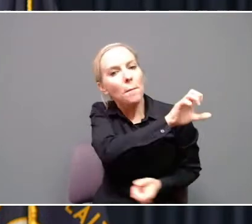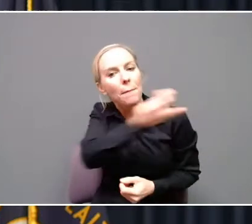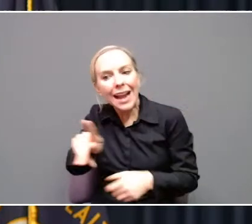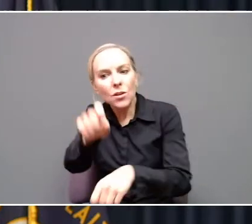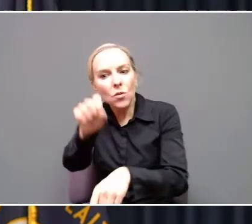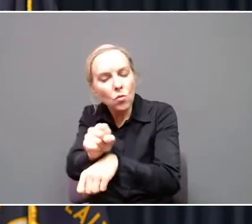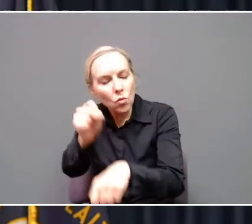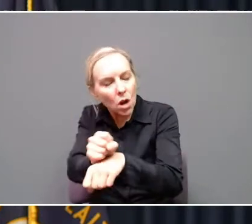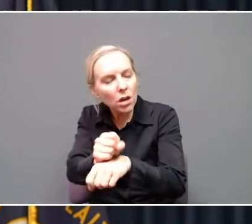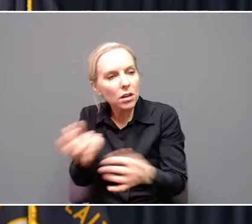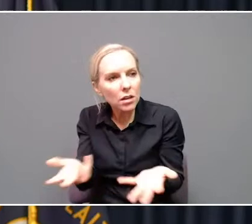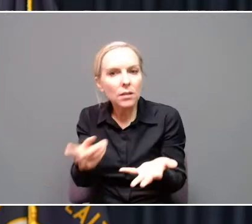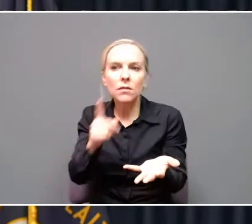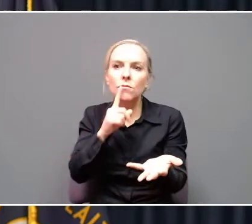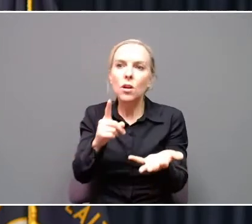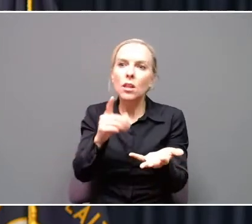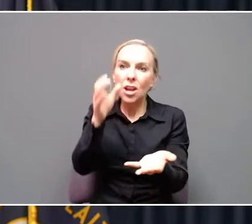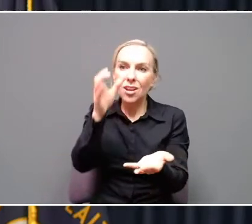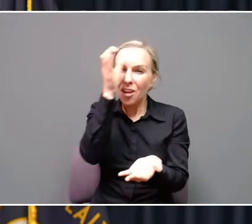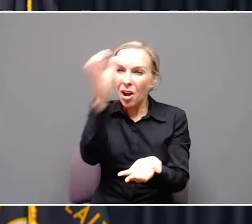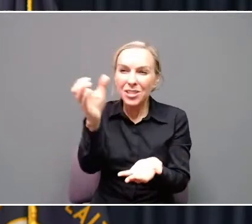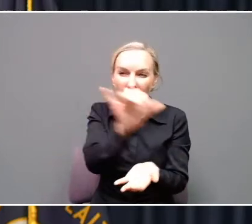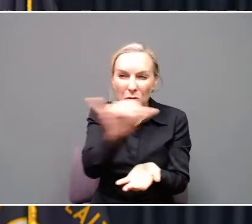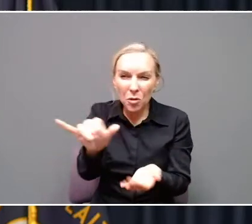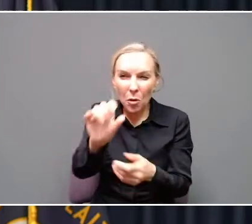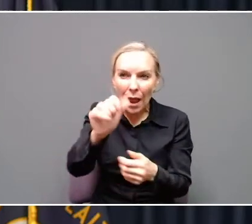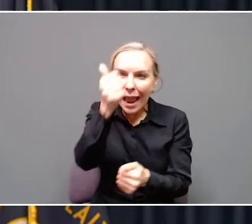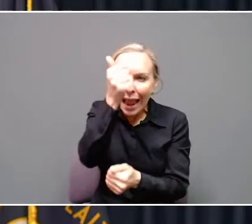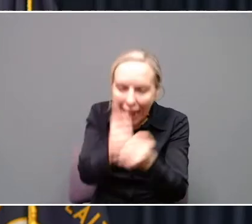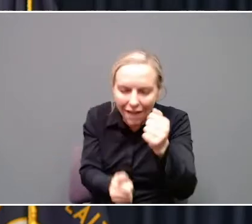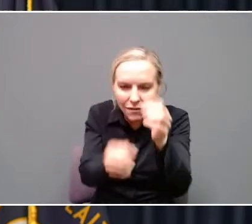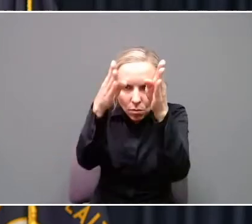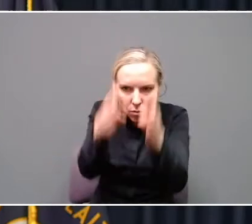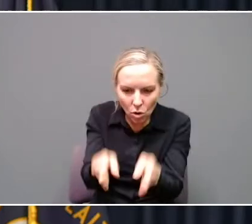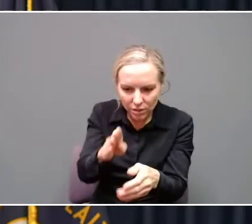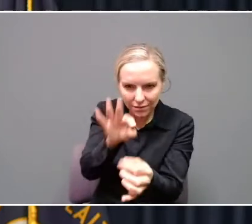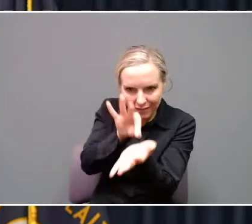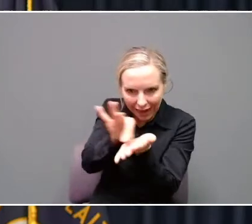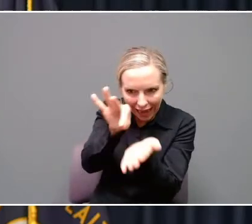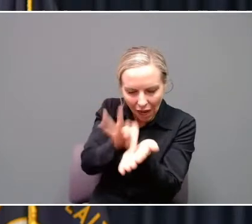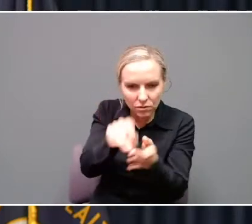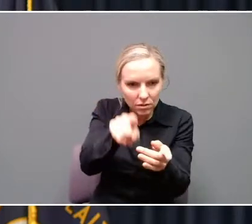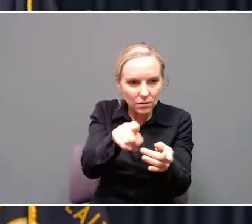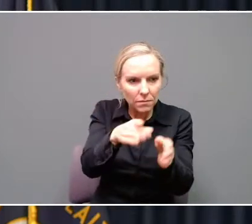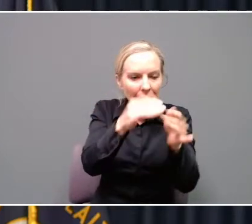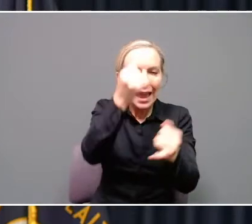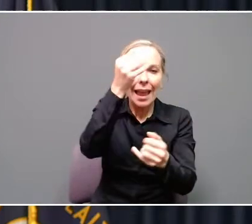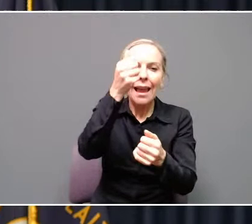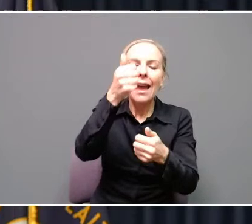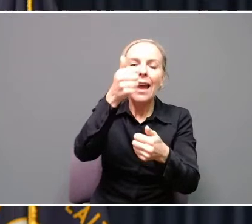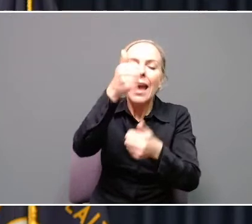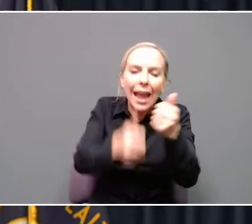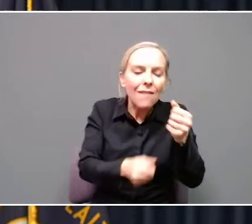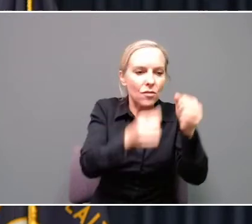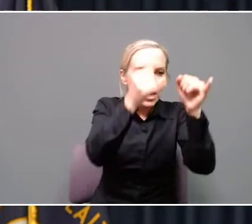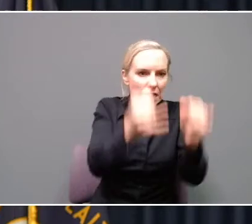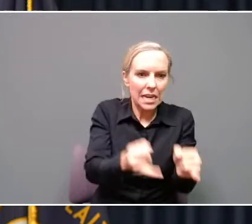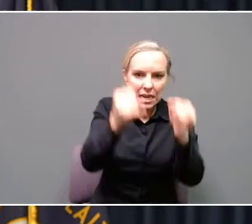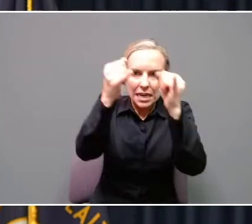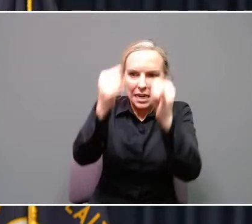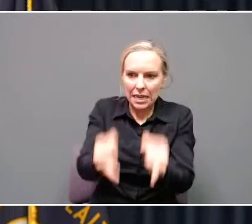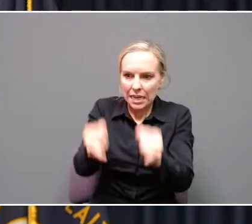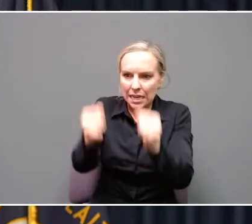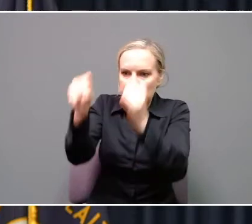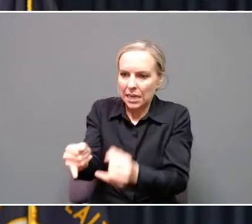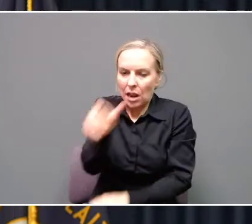behind everybody counts, that every single graduating senior from our high schools across the Commonwealth, we ought to either be able to